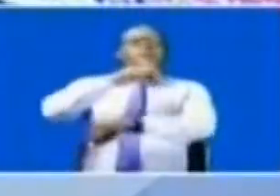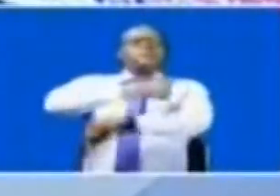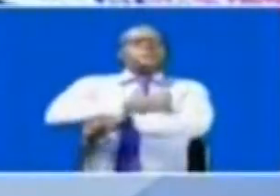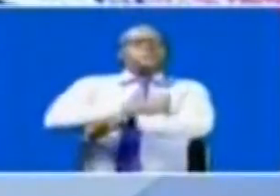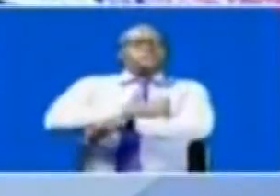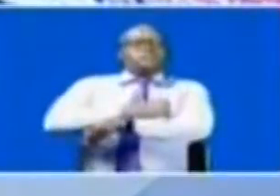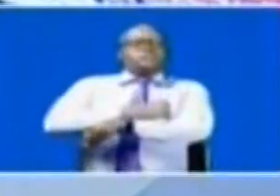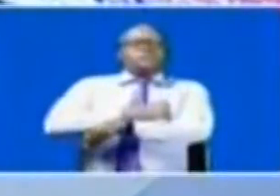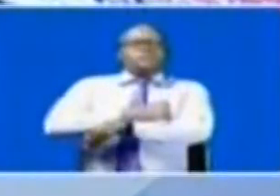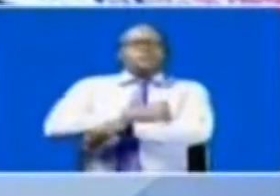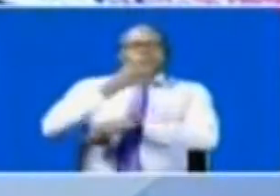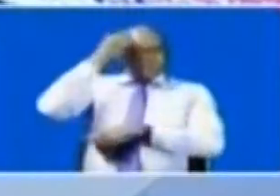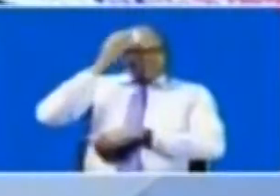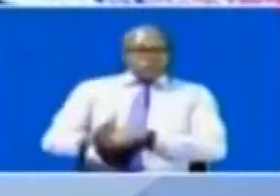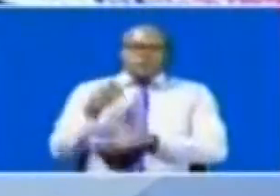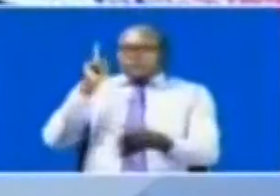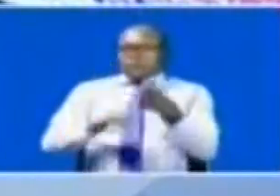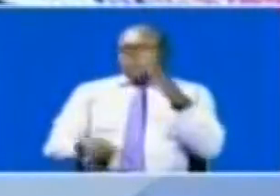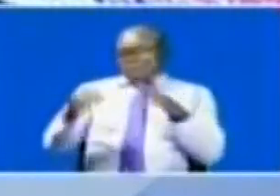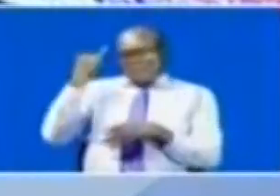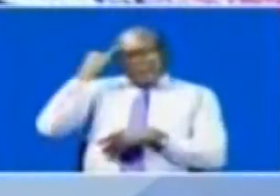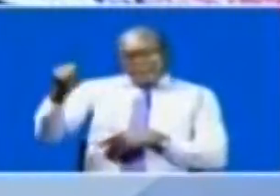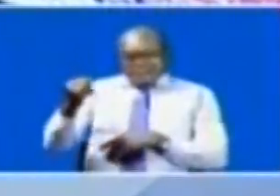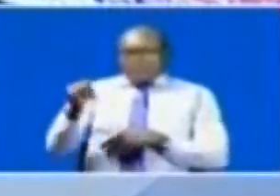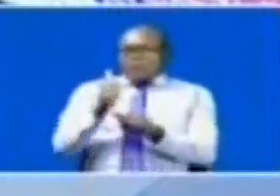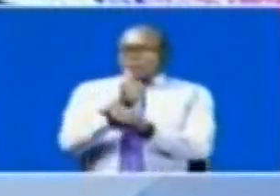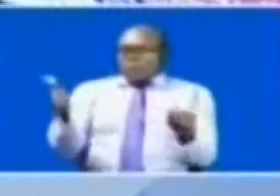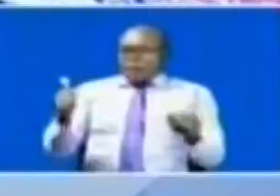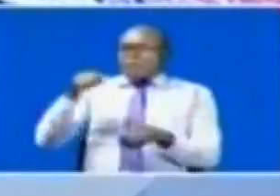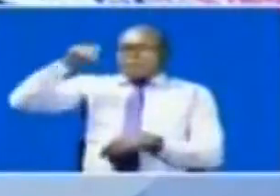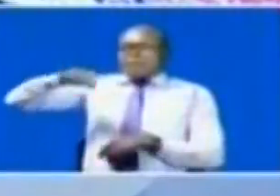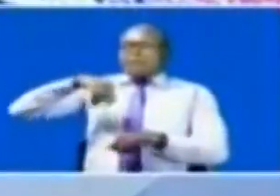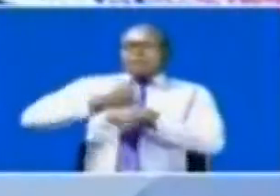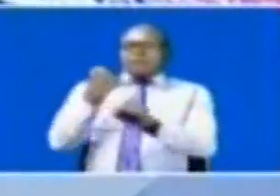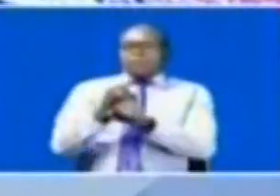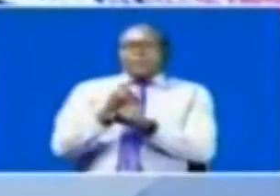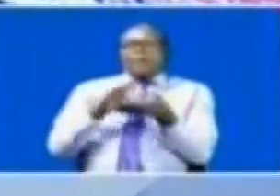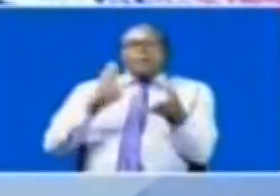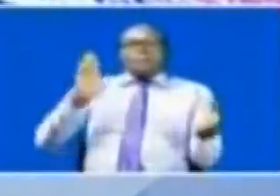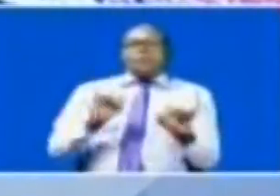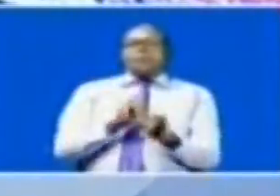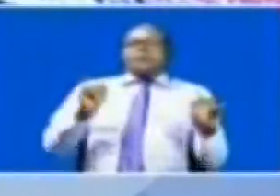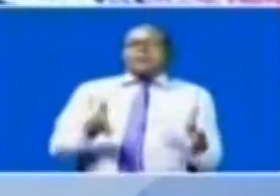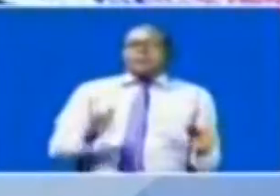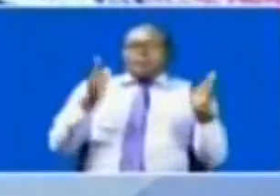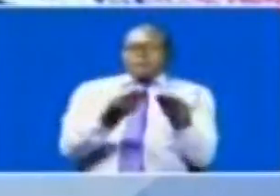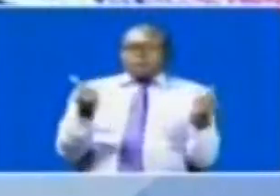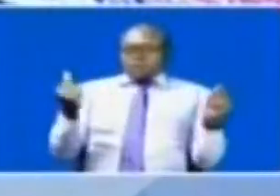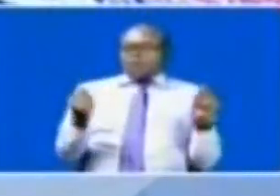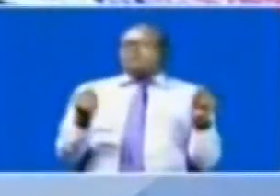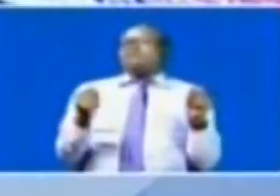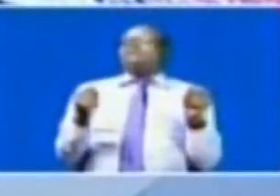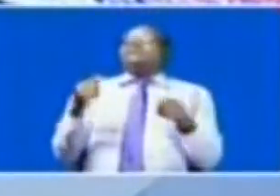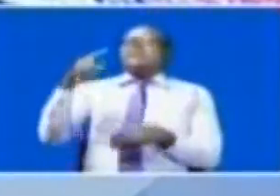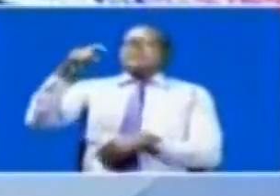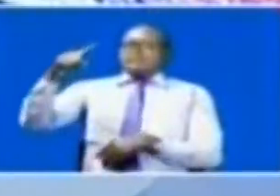say their invention was largely informed by the need to come up with a more natural way of treating water to guard against